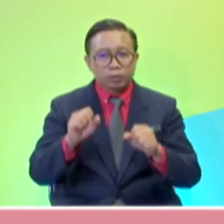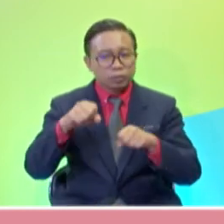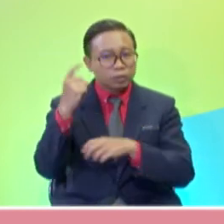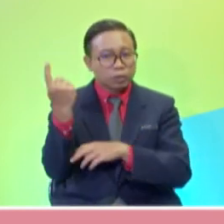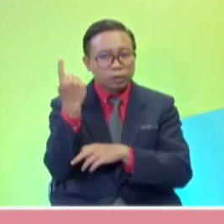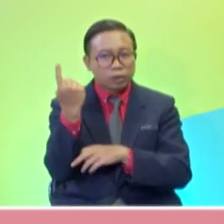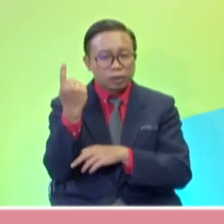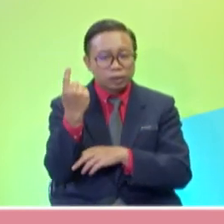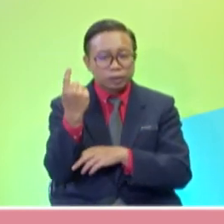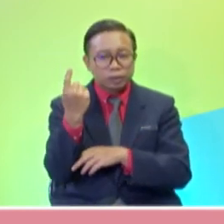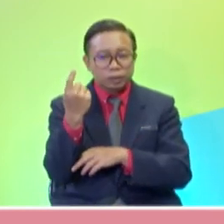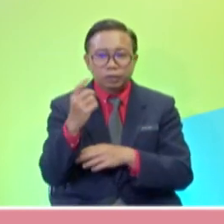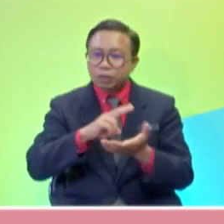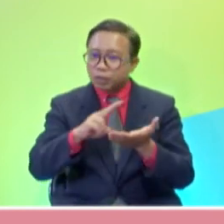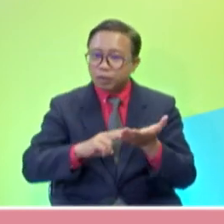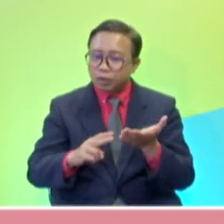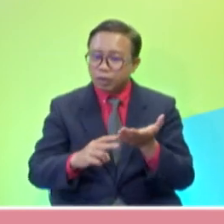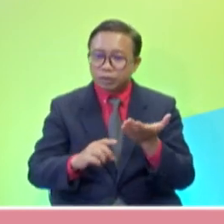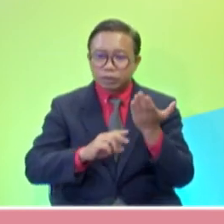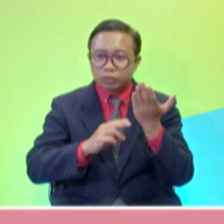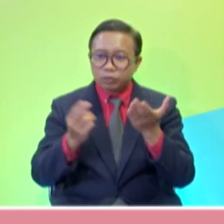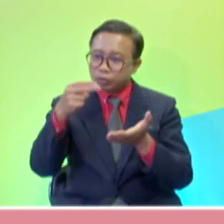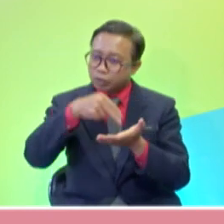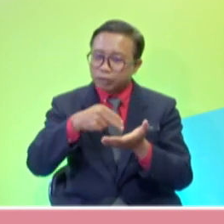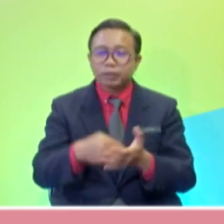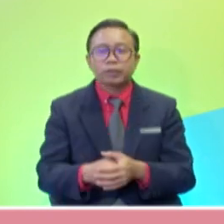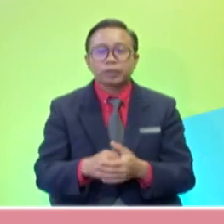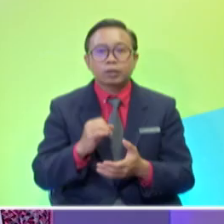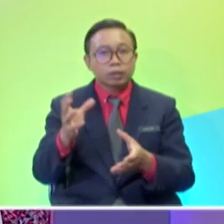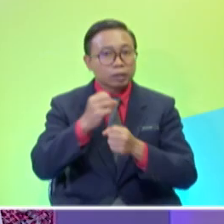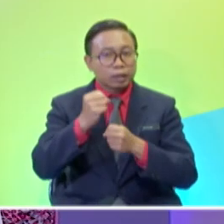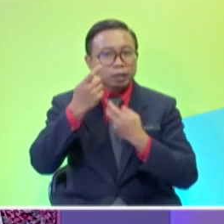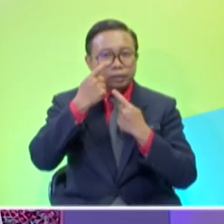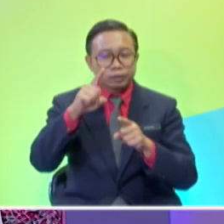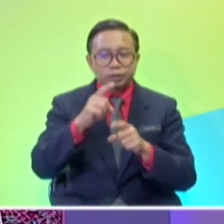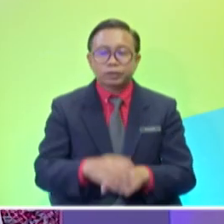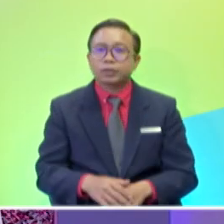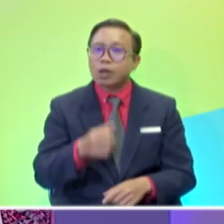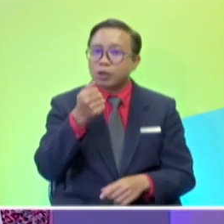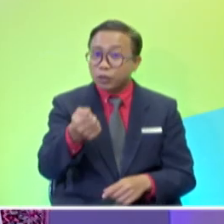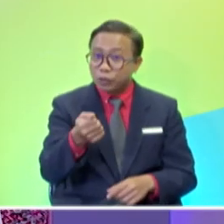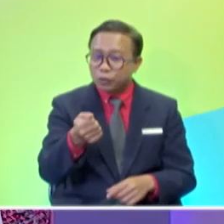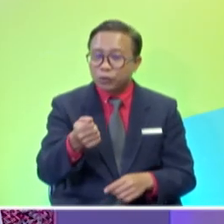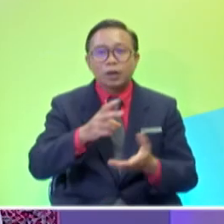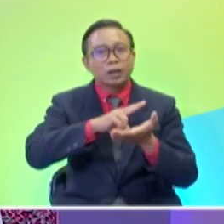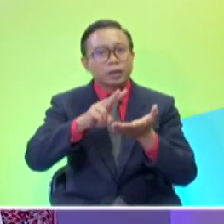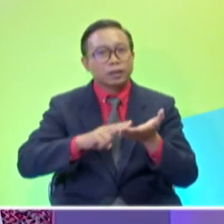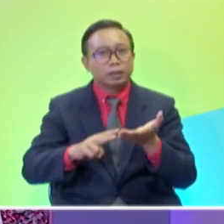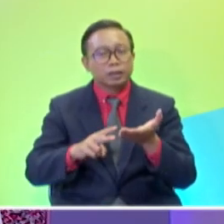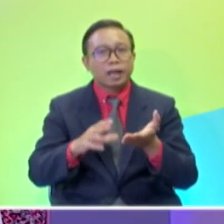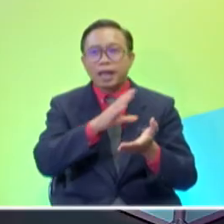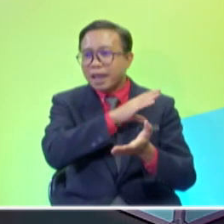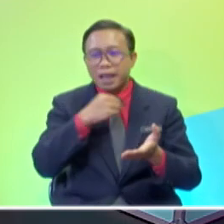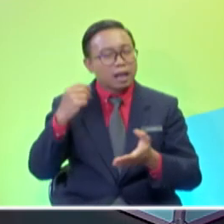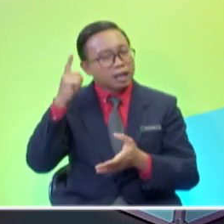blog post again to get your answers. But I'm pretty sure as you were reading it just now and listening